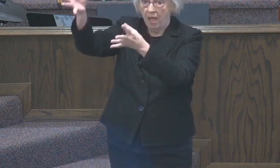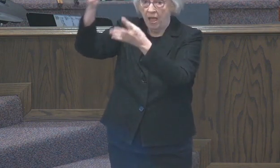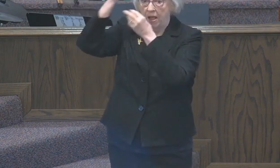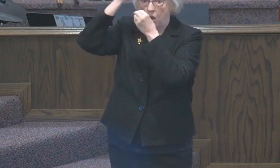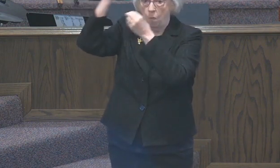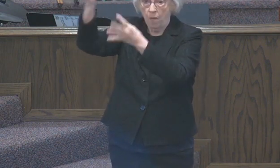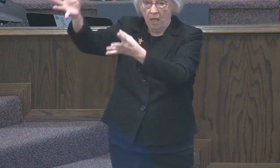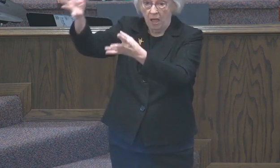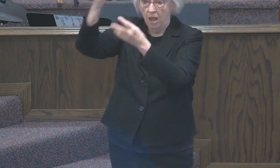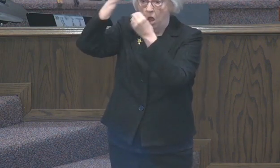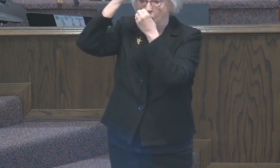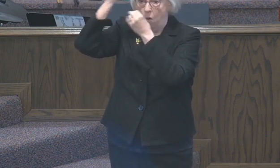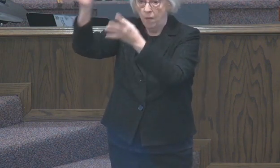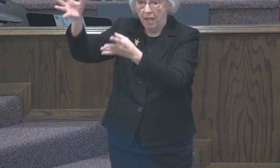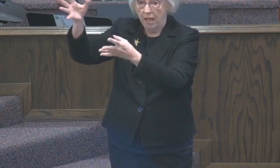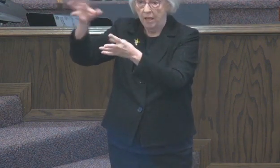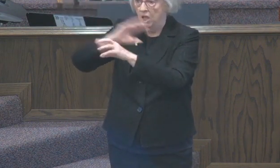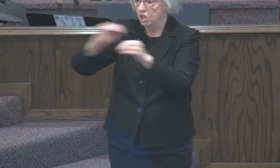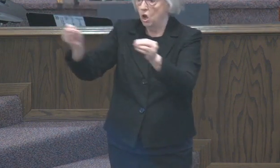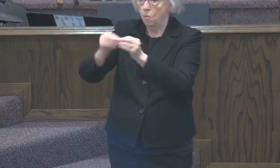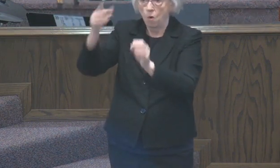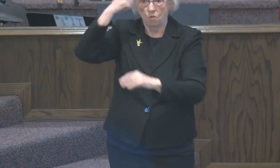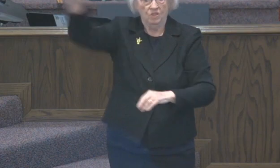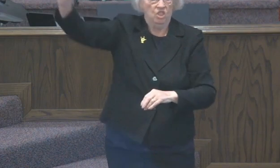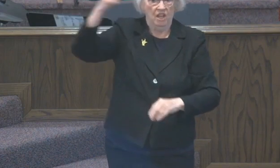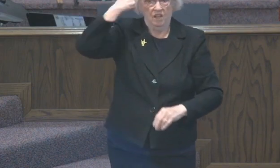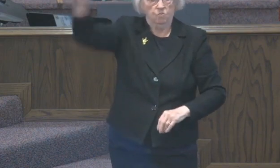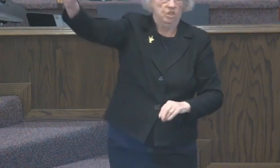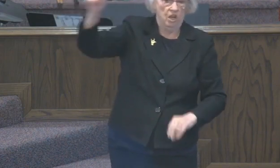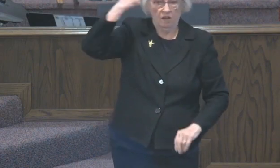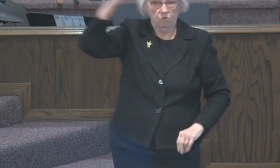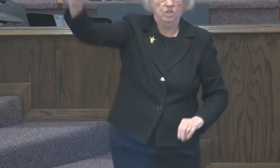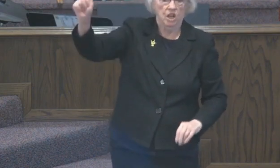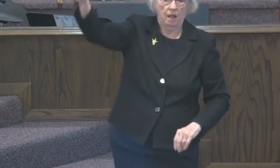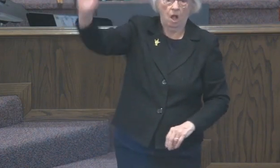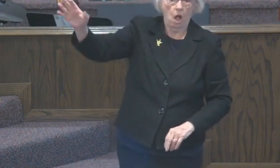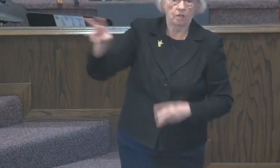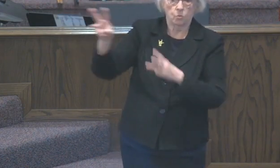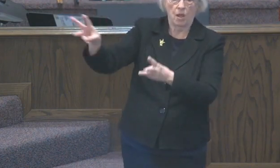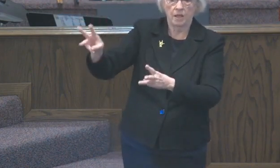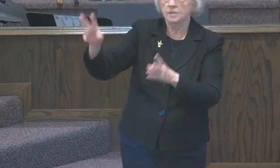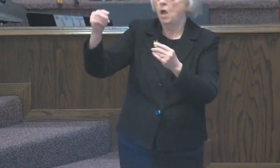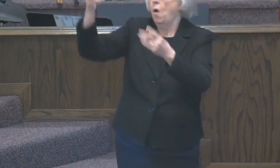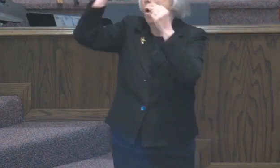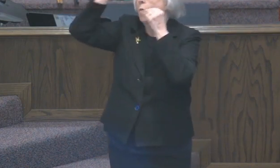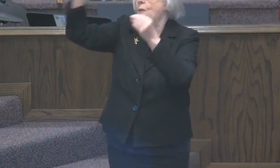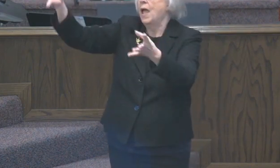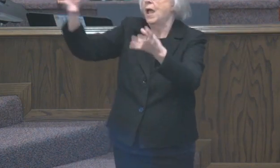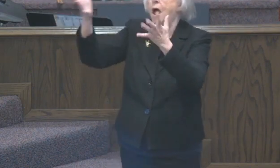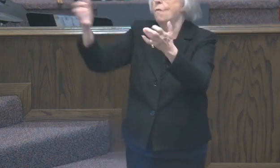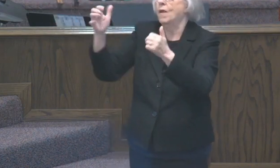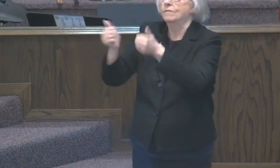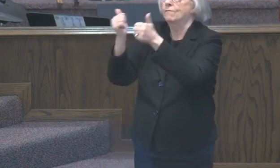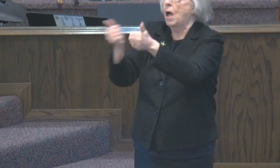and help him, that person which is being obedient, as they go through life.